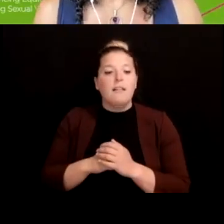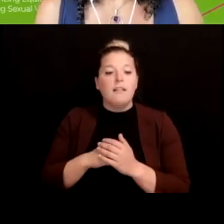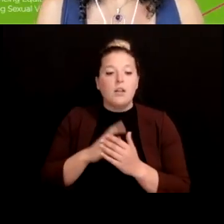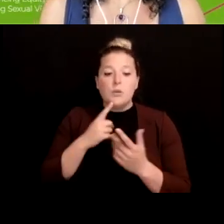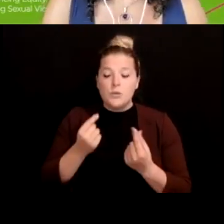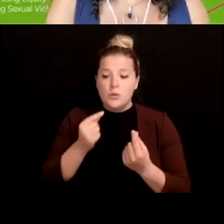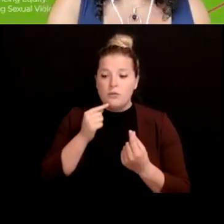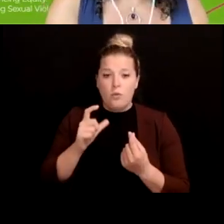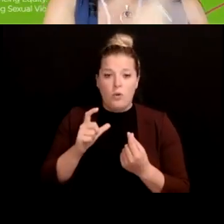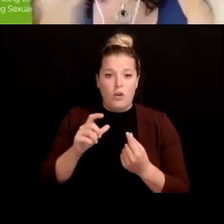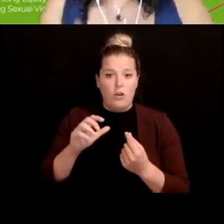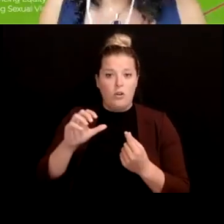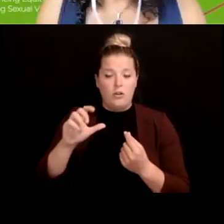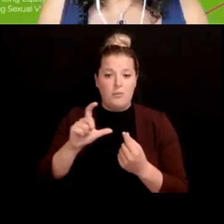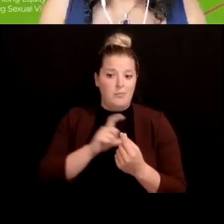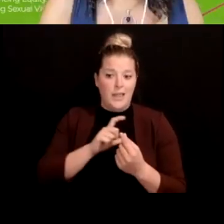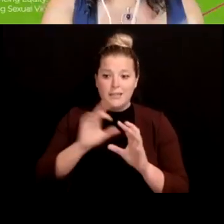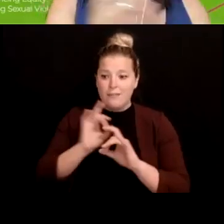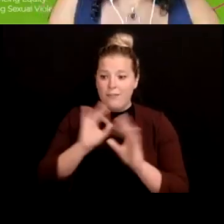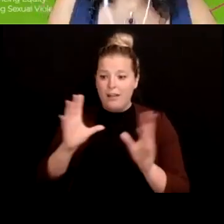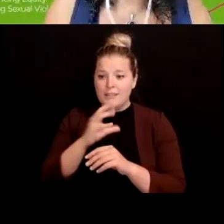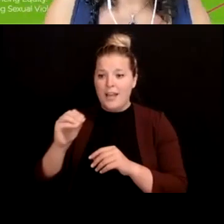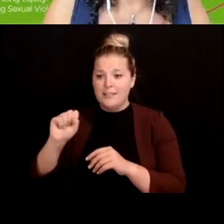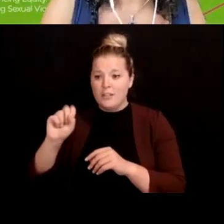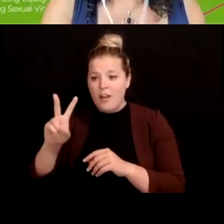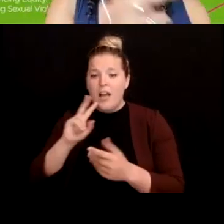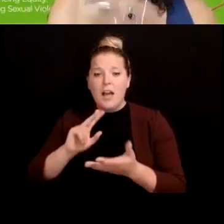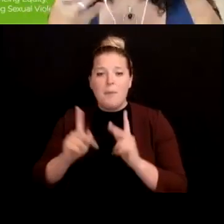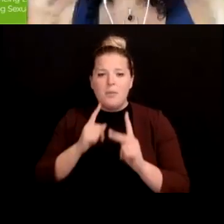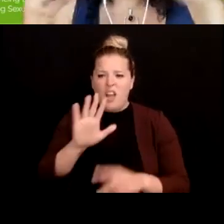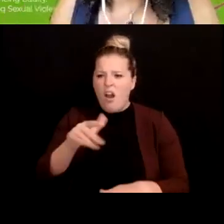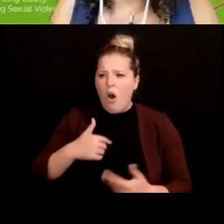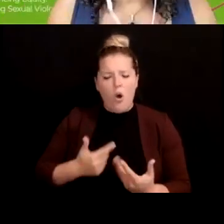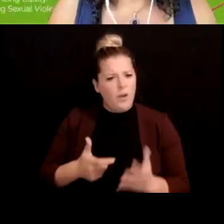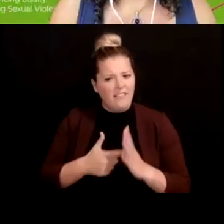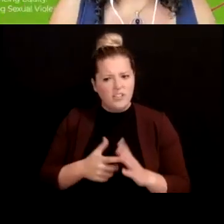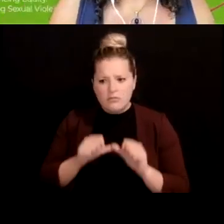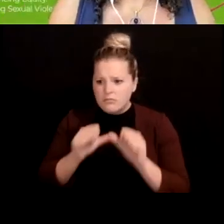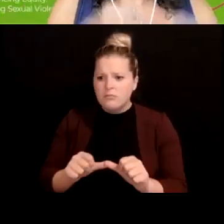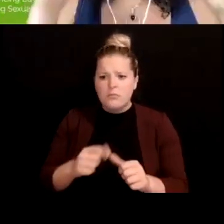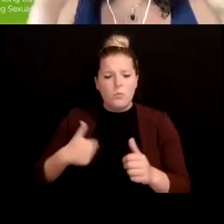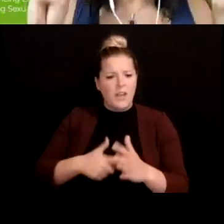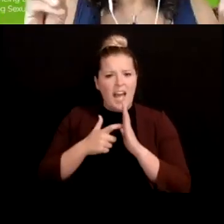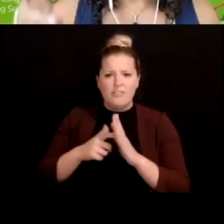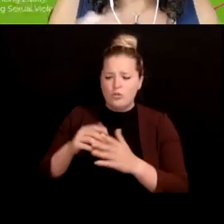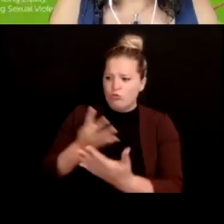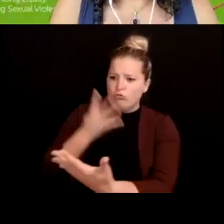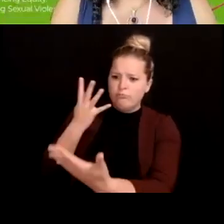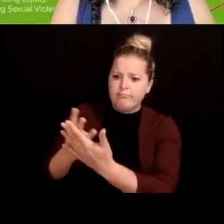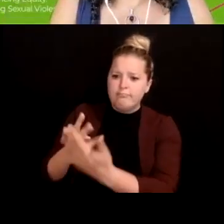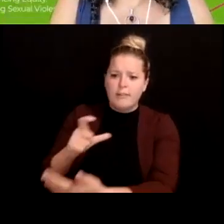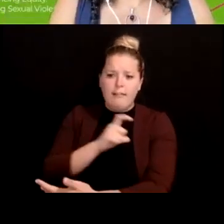note, is often we're like, well, let's double down. Let's just criminalize more. Let's make sure that we criminalize the cops who do this. Let's close the